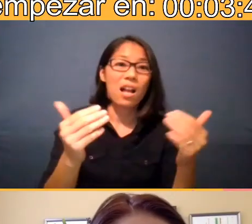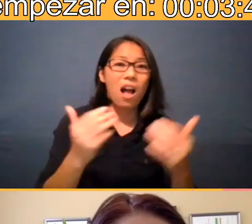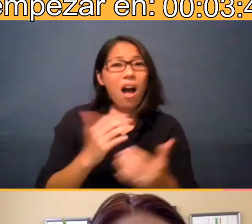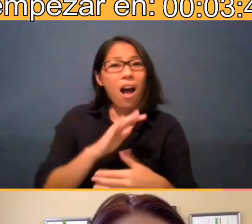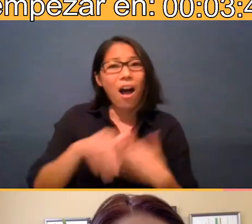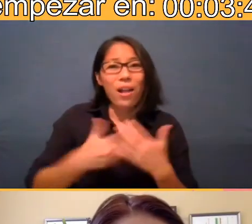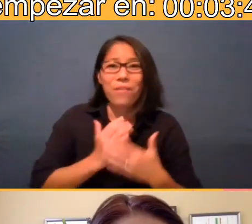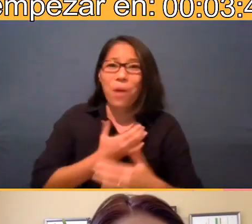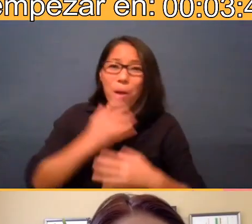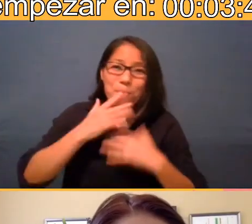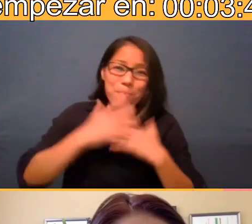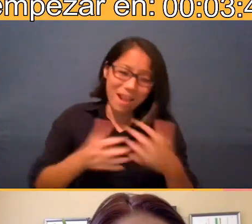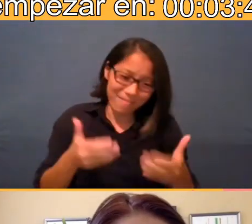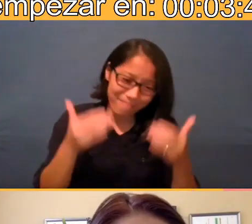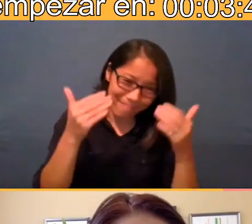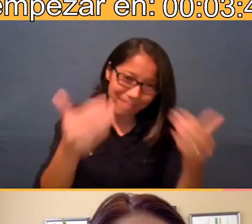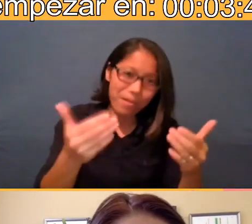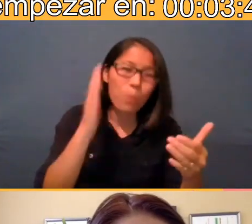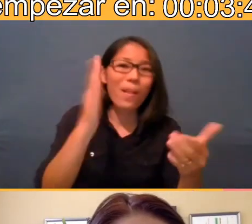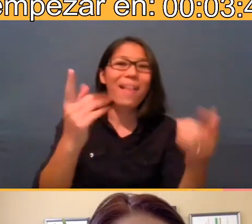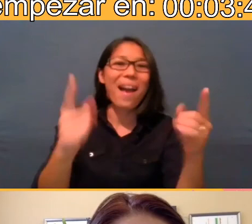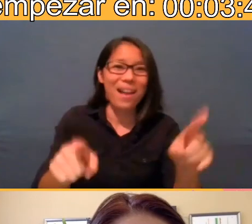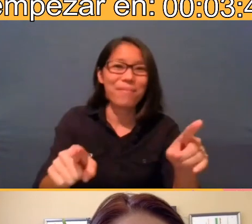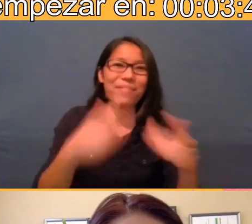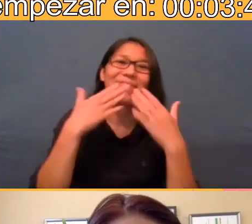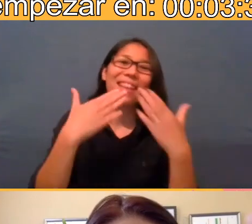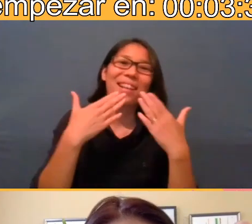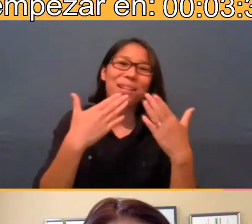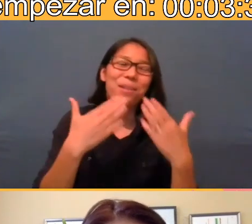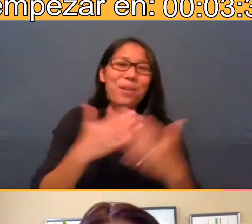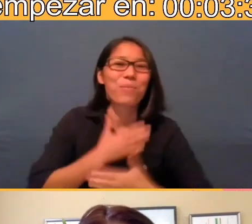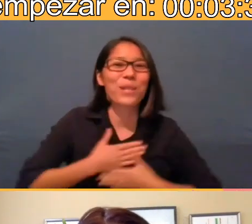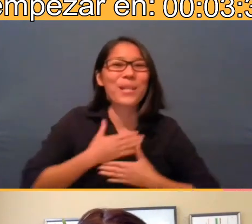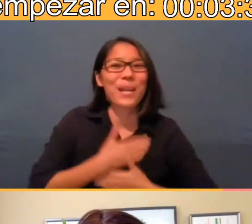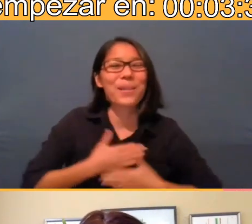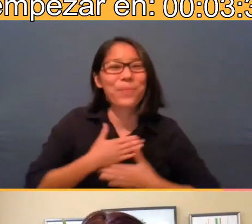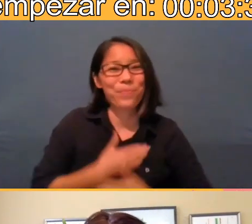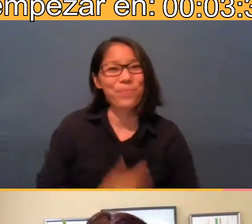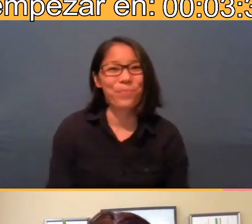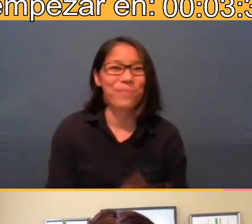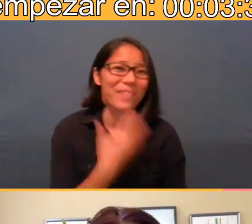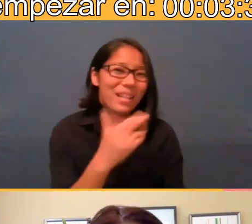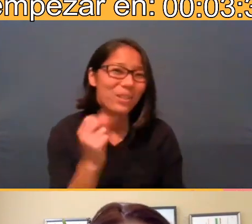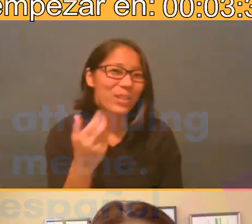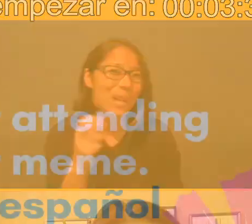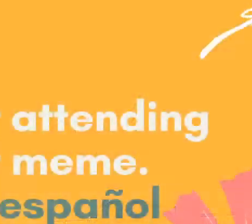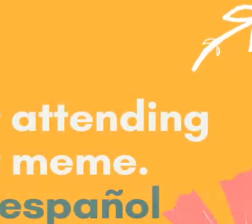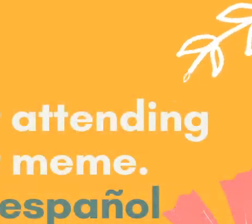blood in it so that it will be. Thank you all, appreciate you. Thank you, Sharon.